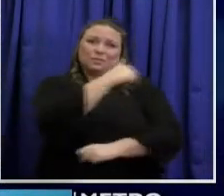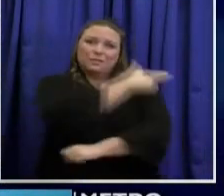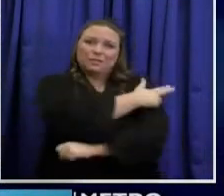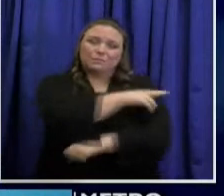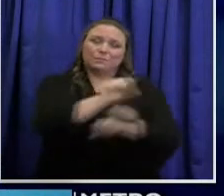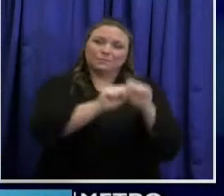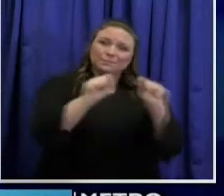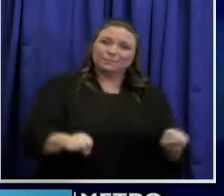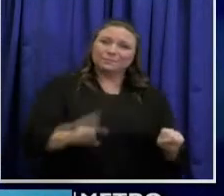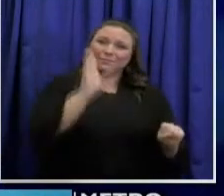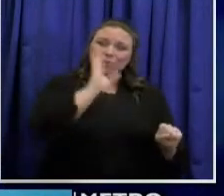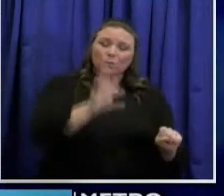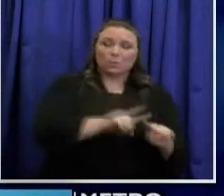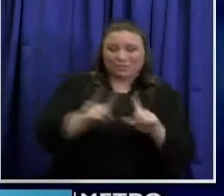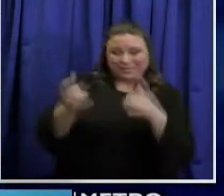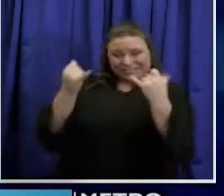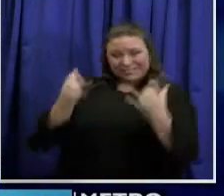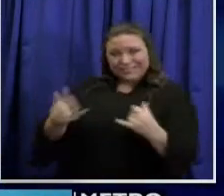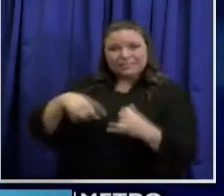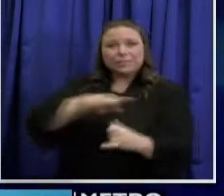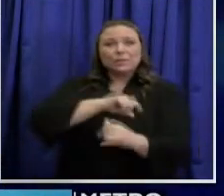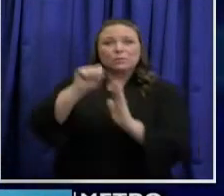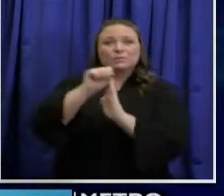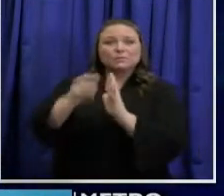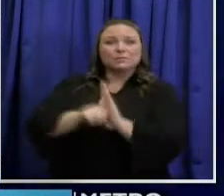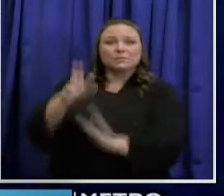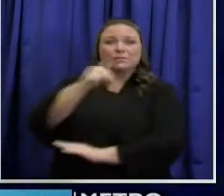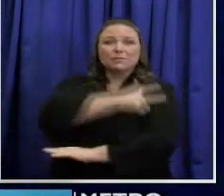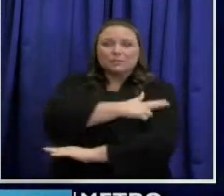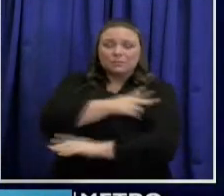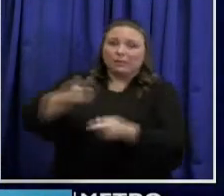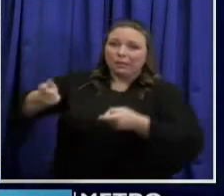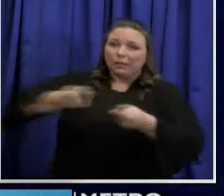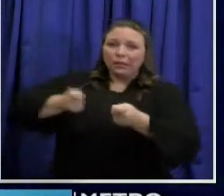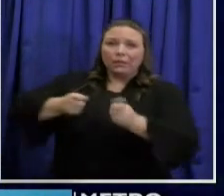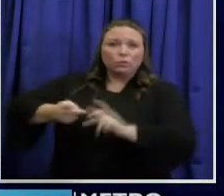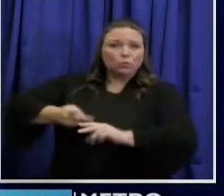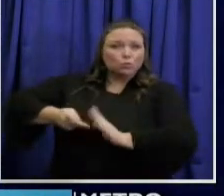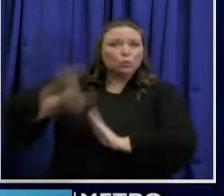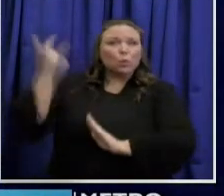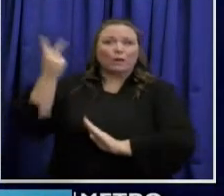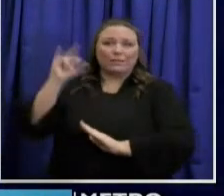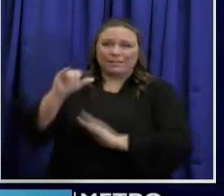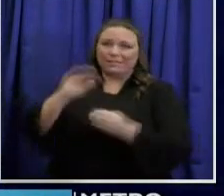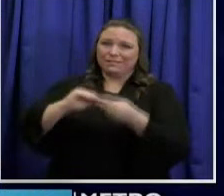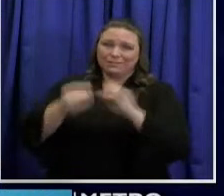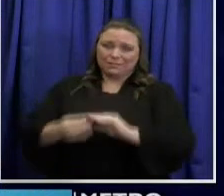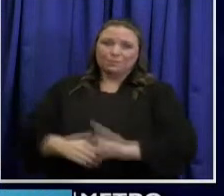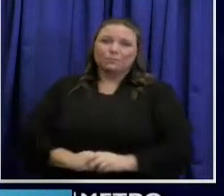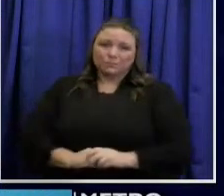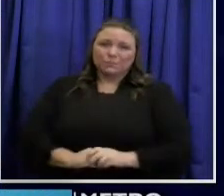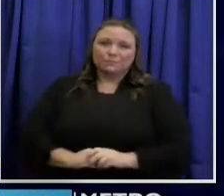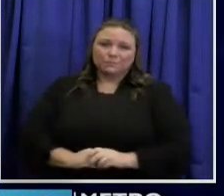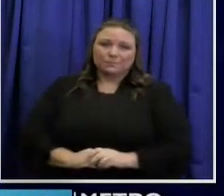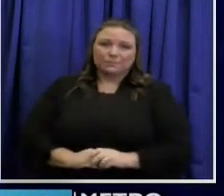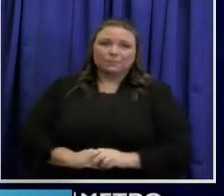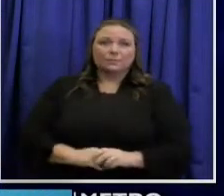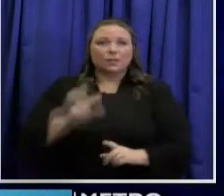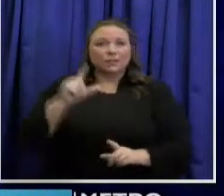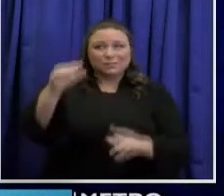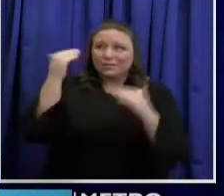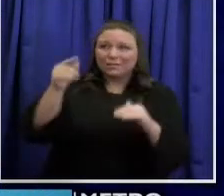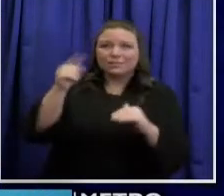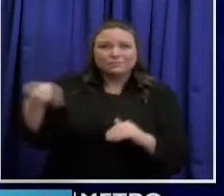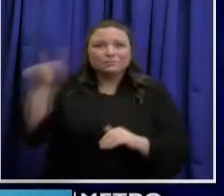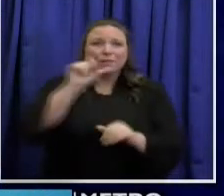capacity. And today, our state's hospitals are handling almost twice that number. Now, there's a limit to what even they